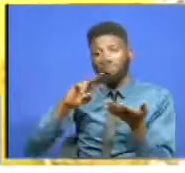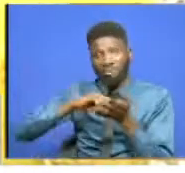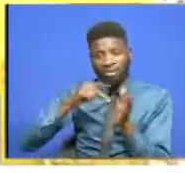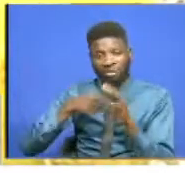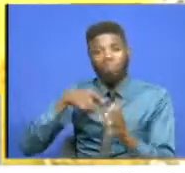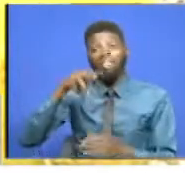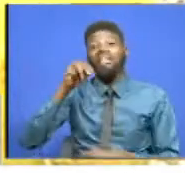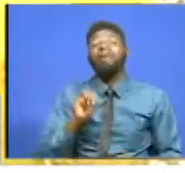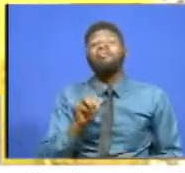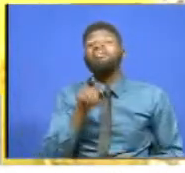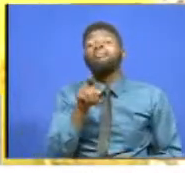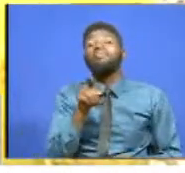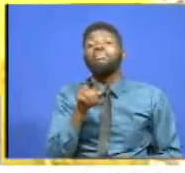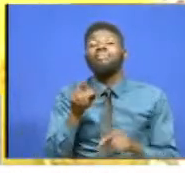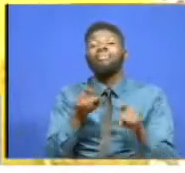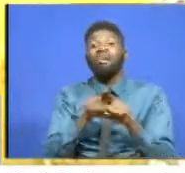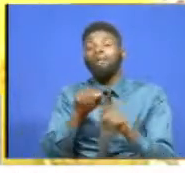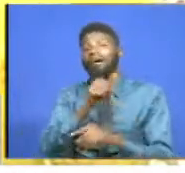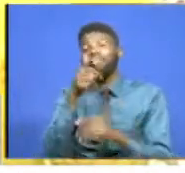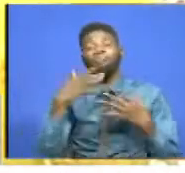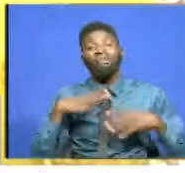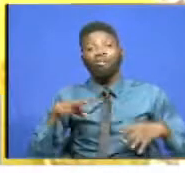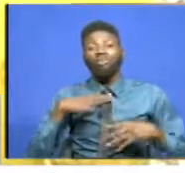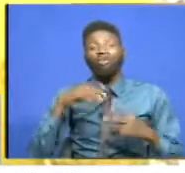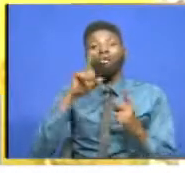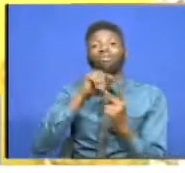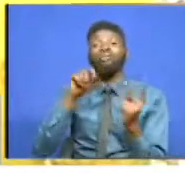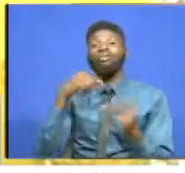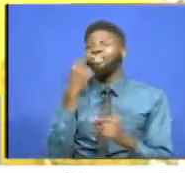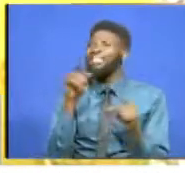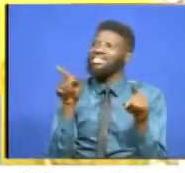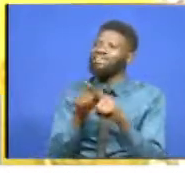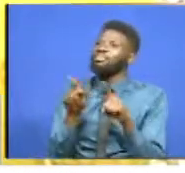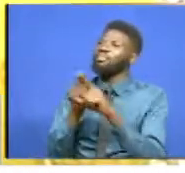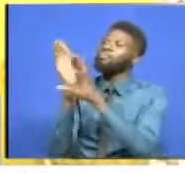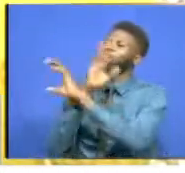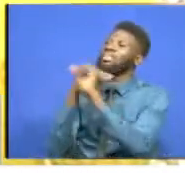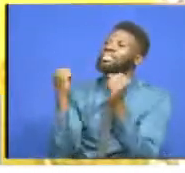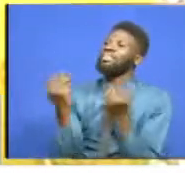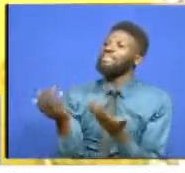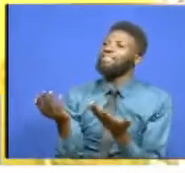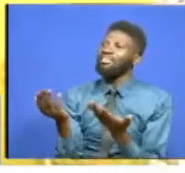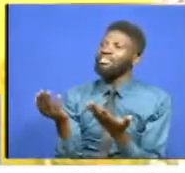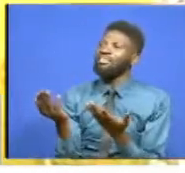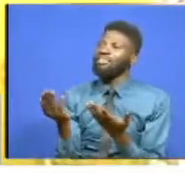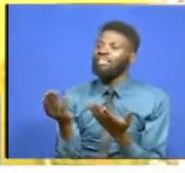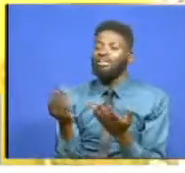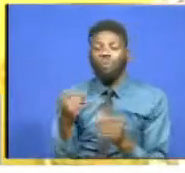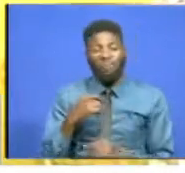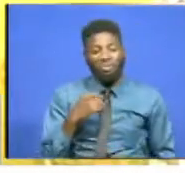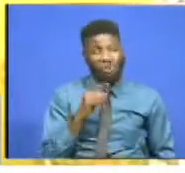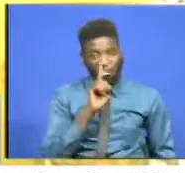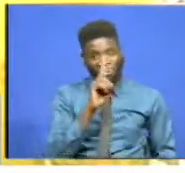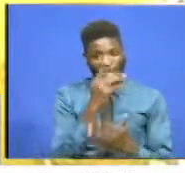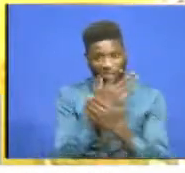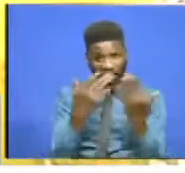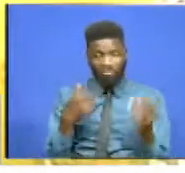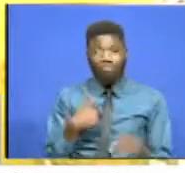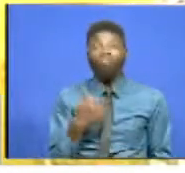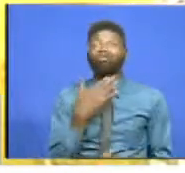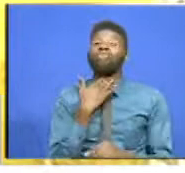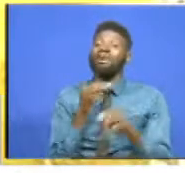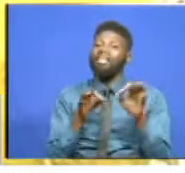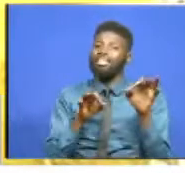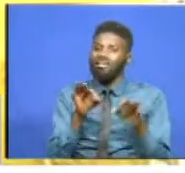have two other people appointed by the same what? President. So one thing I want to make very clear is, if